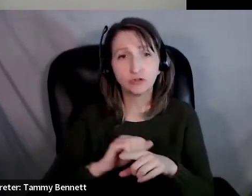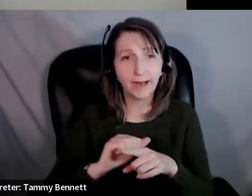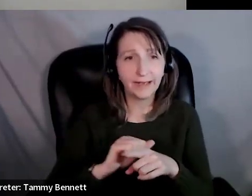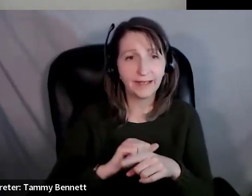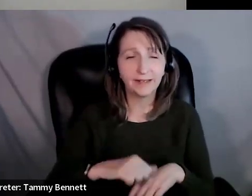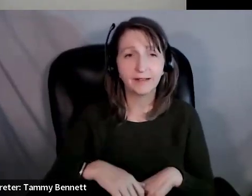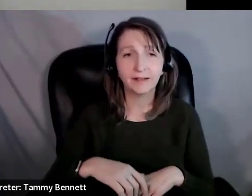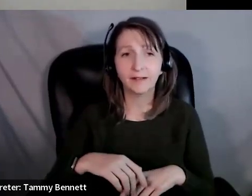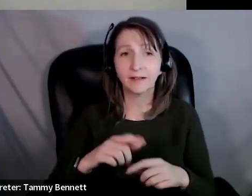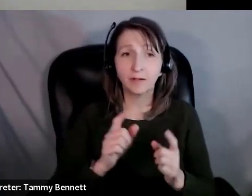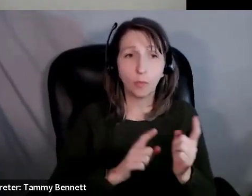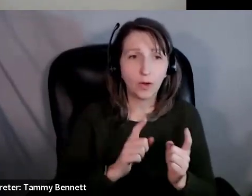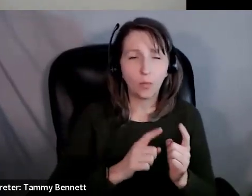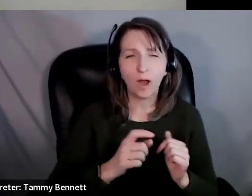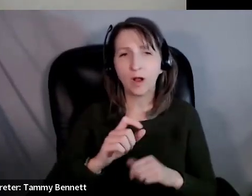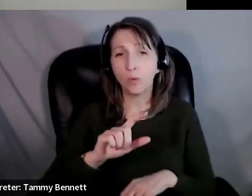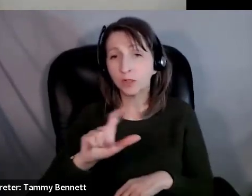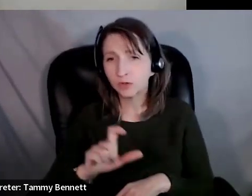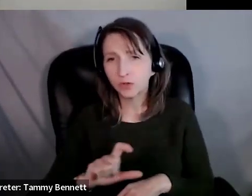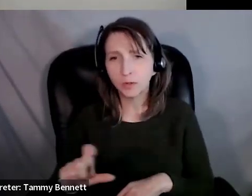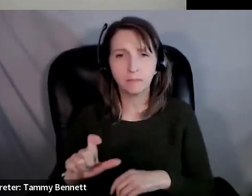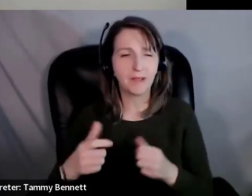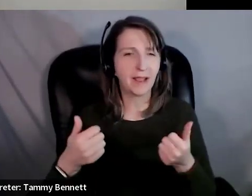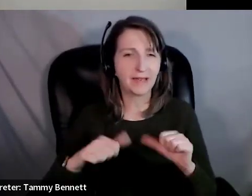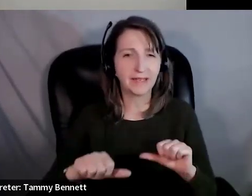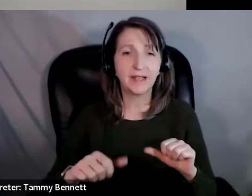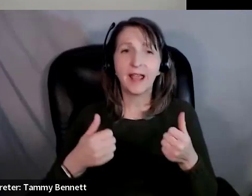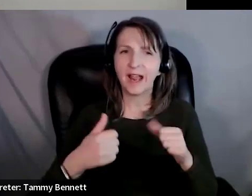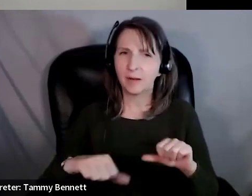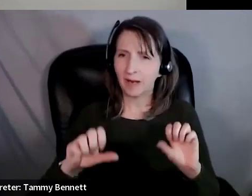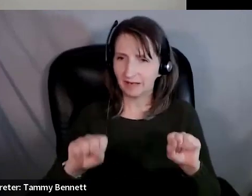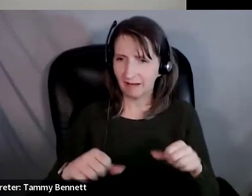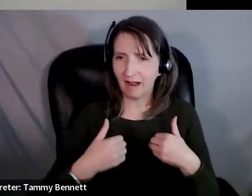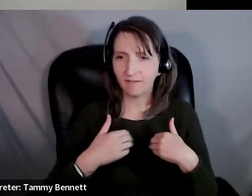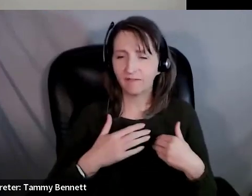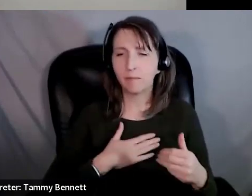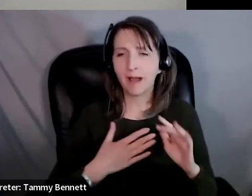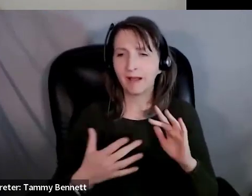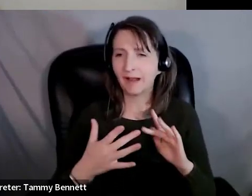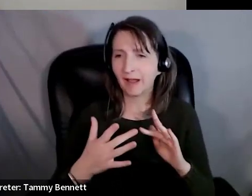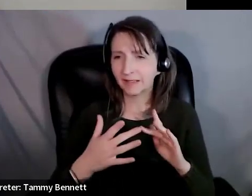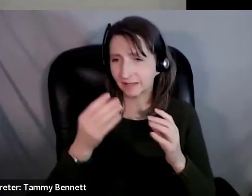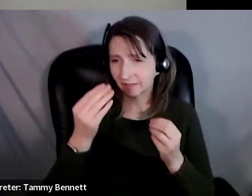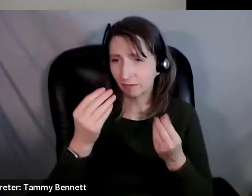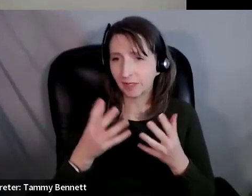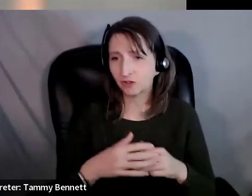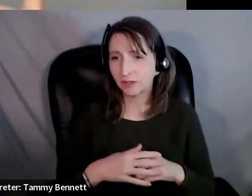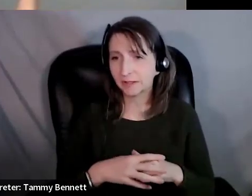anyone can have my contact information. Um, I will put it, um,